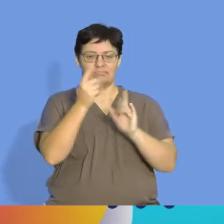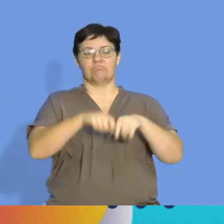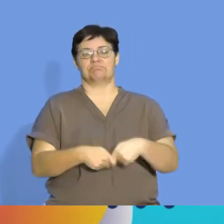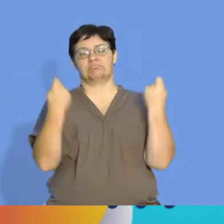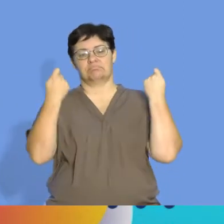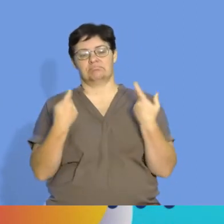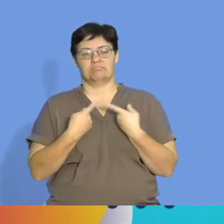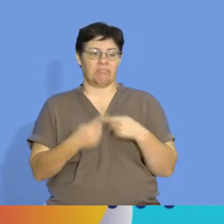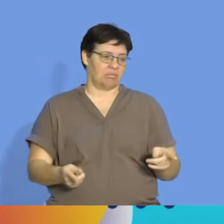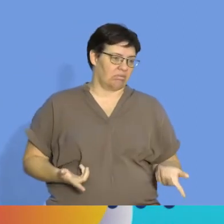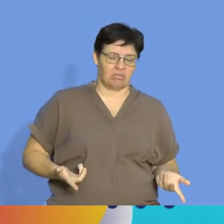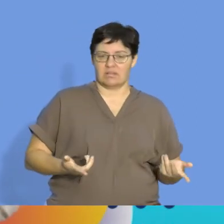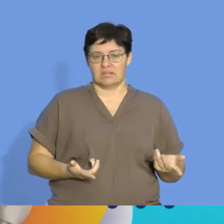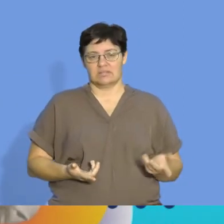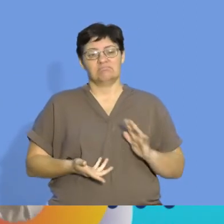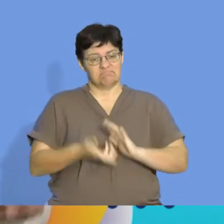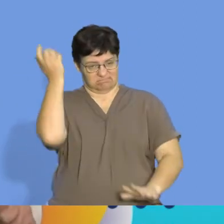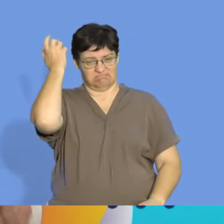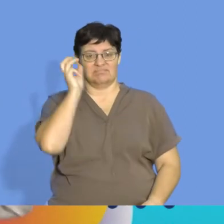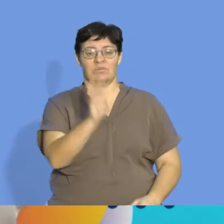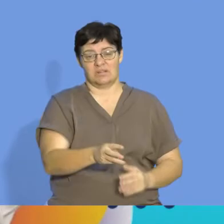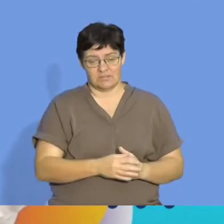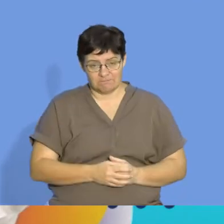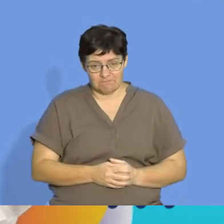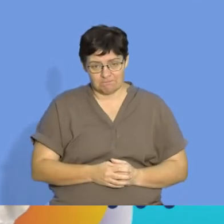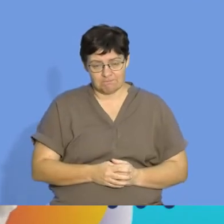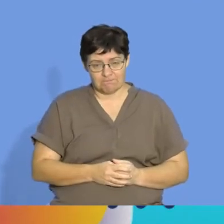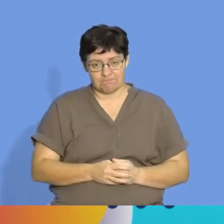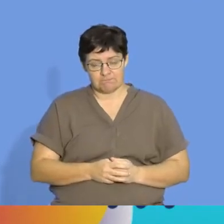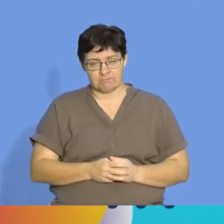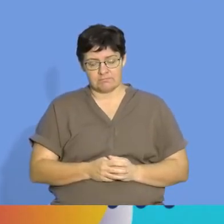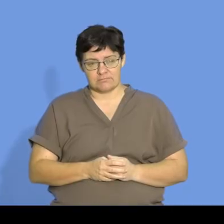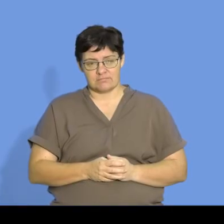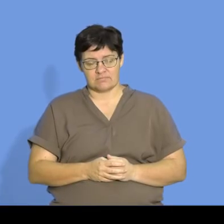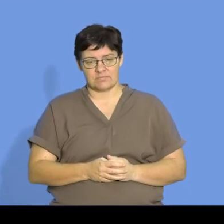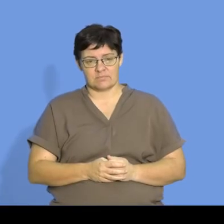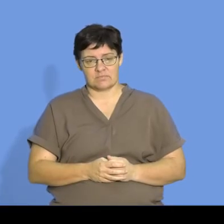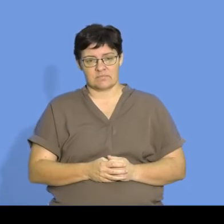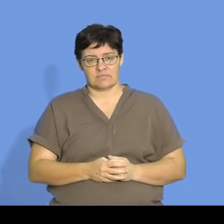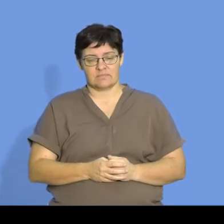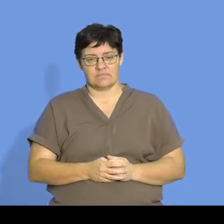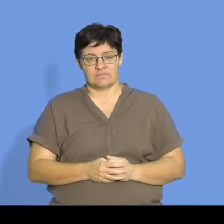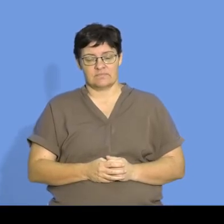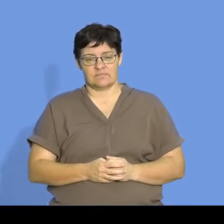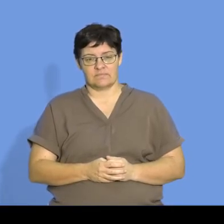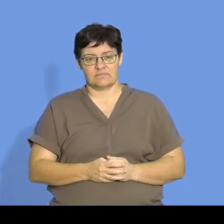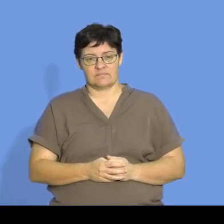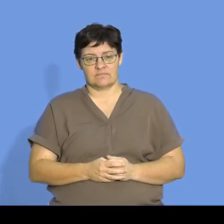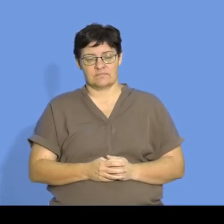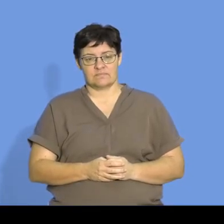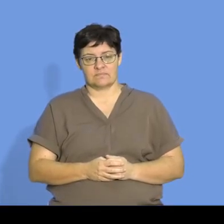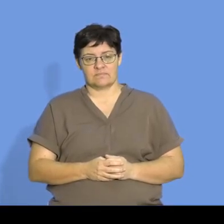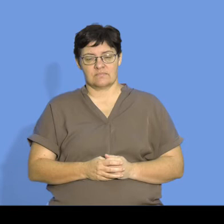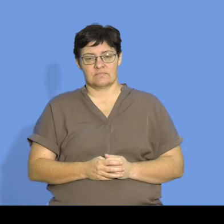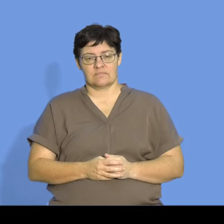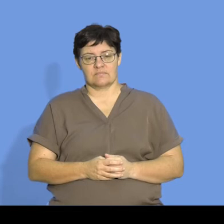maintain, you can have disastrous consequences for the future. Right? And